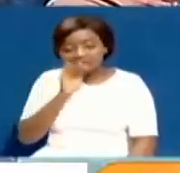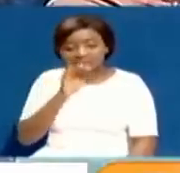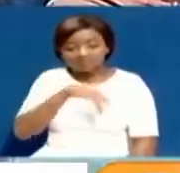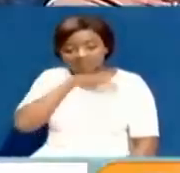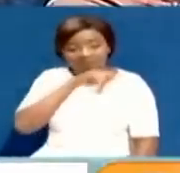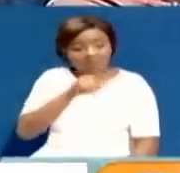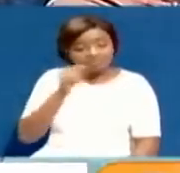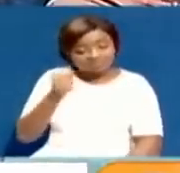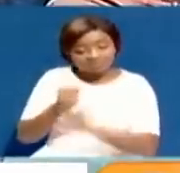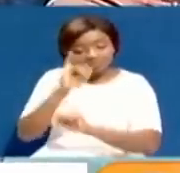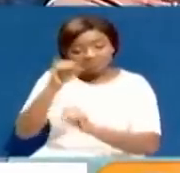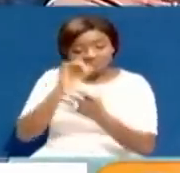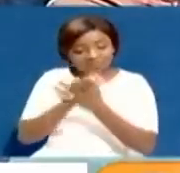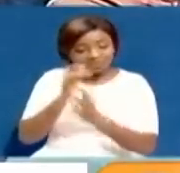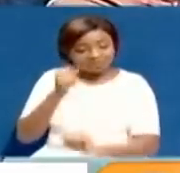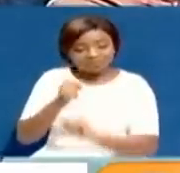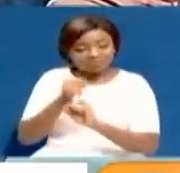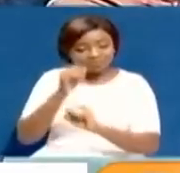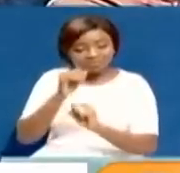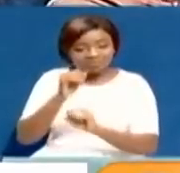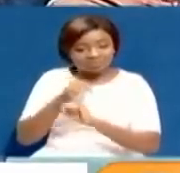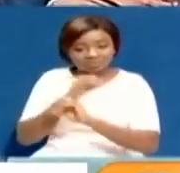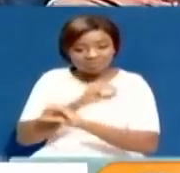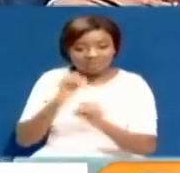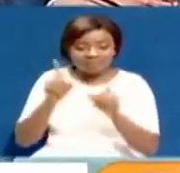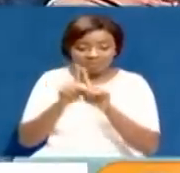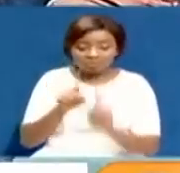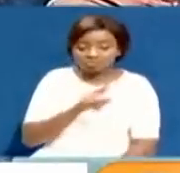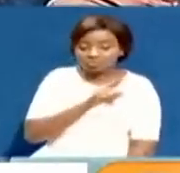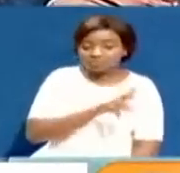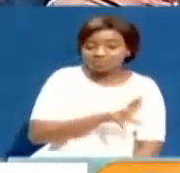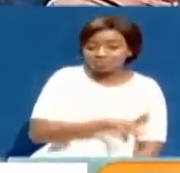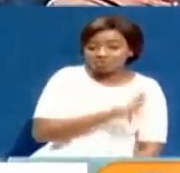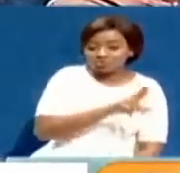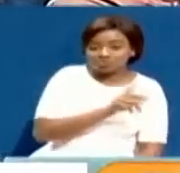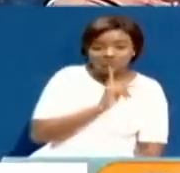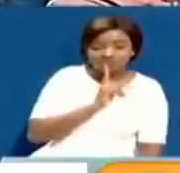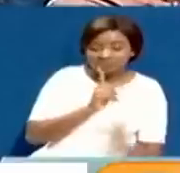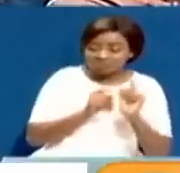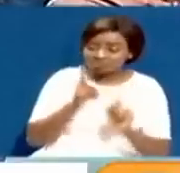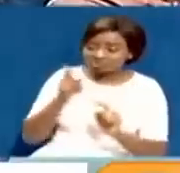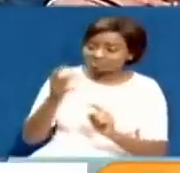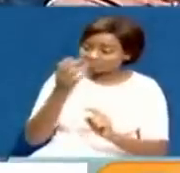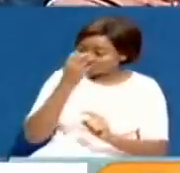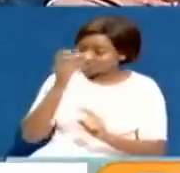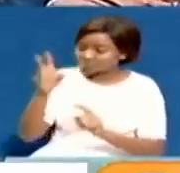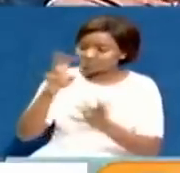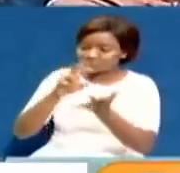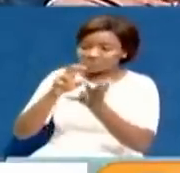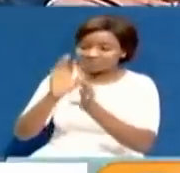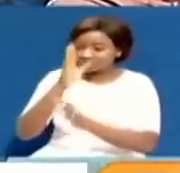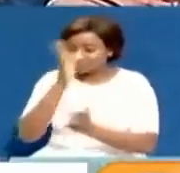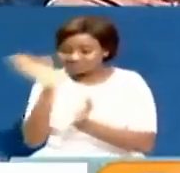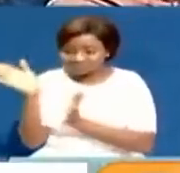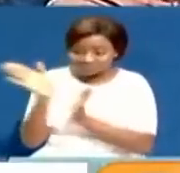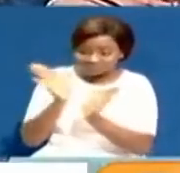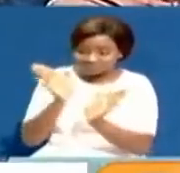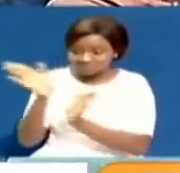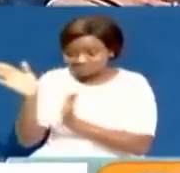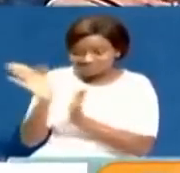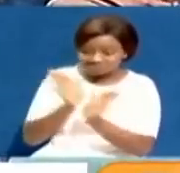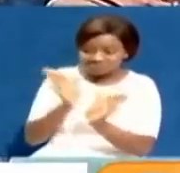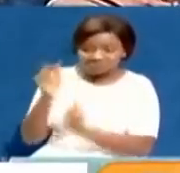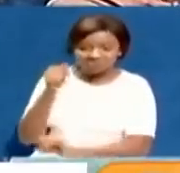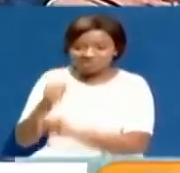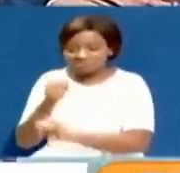government or not. The deputy president was on Friday accused by the president of engaging in doublespeak with regard to the government's